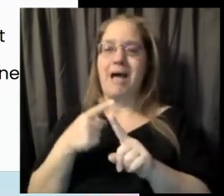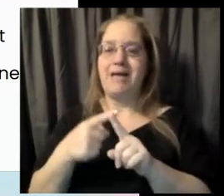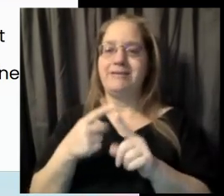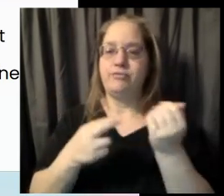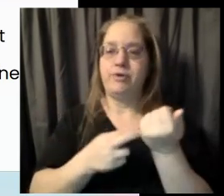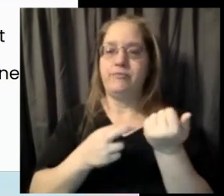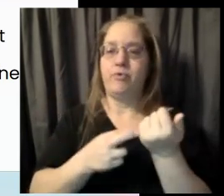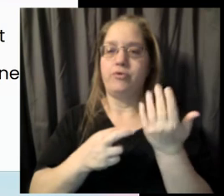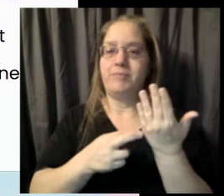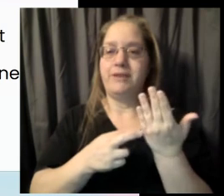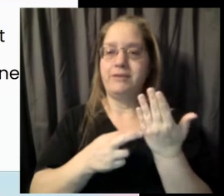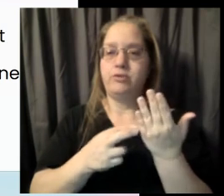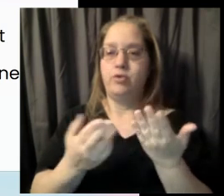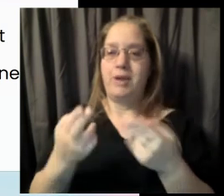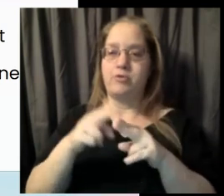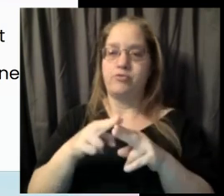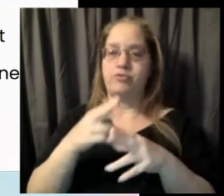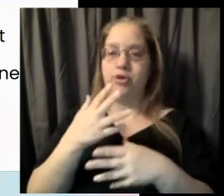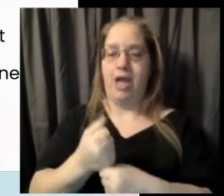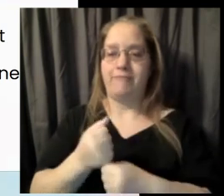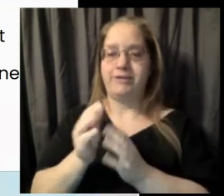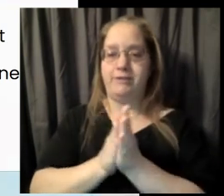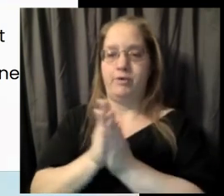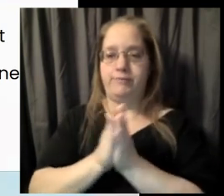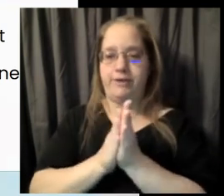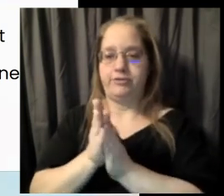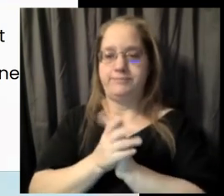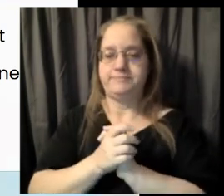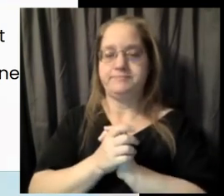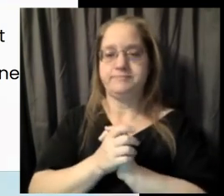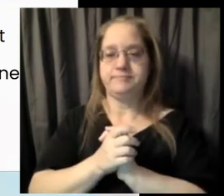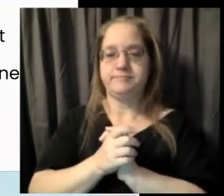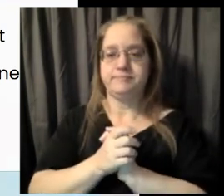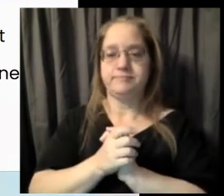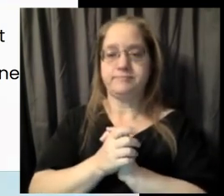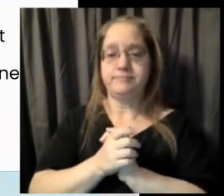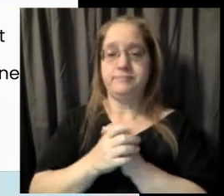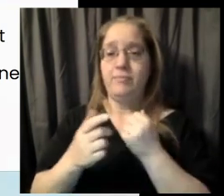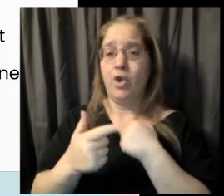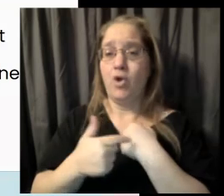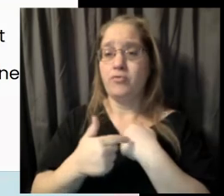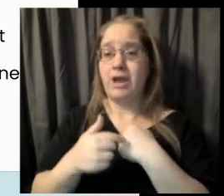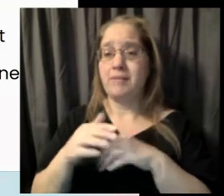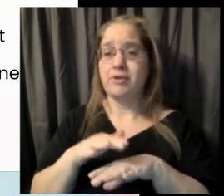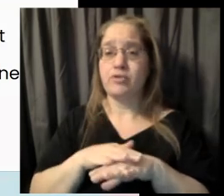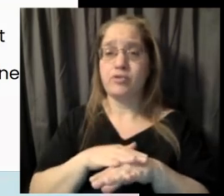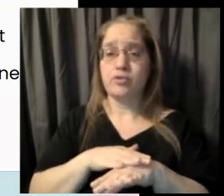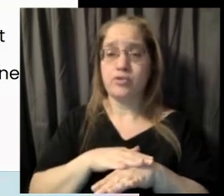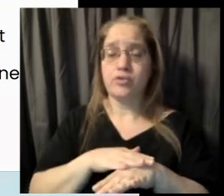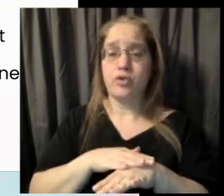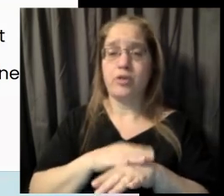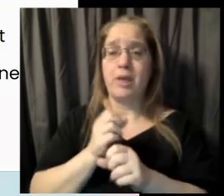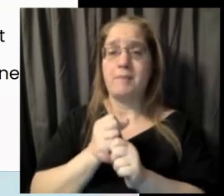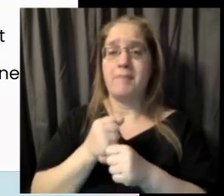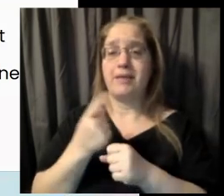reinforcement to boost their confidence and motivation. And then over time, you can slowly take the task